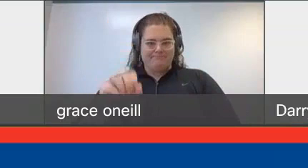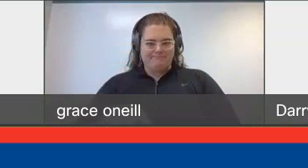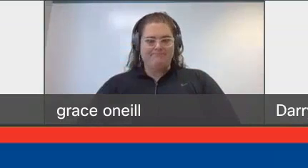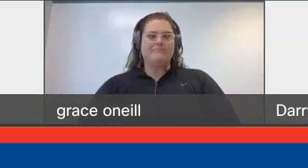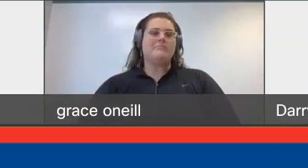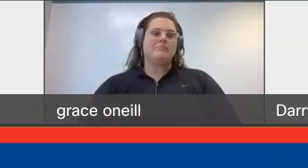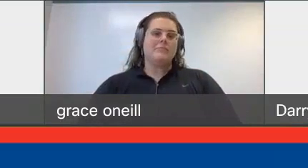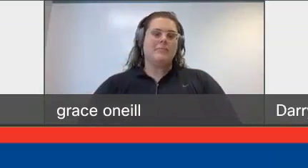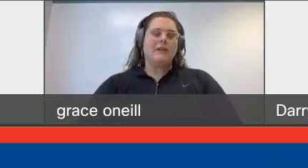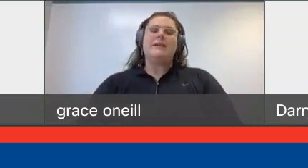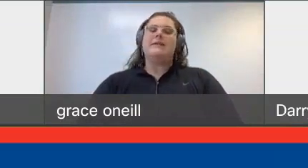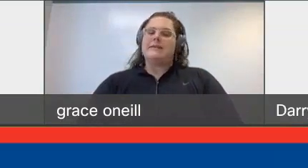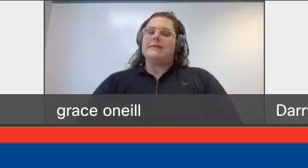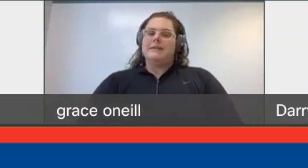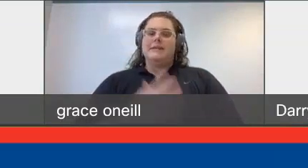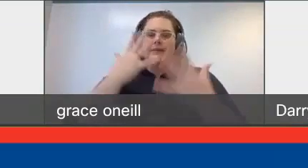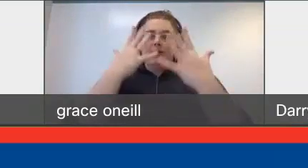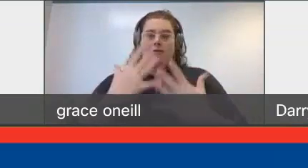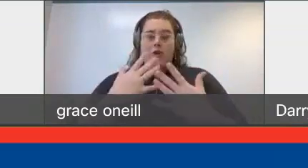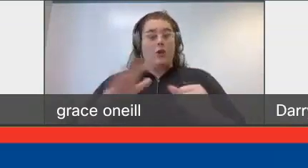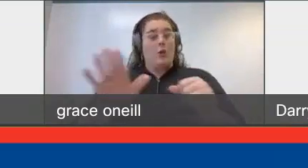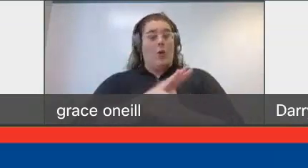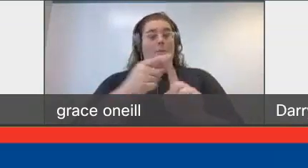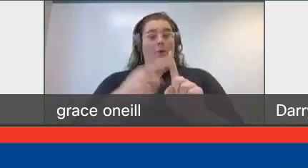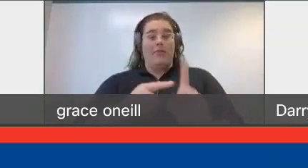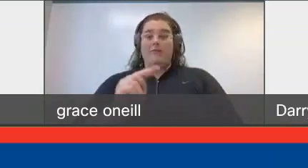Unfortunately, we didn't make it through the whole month of November.